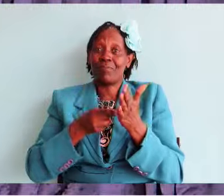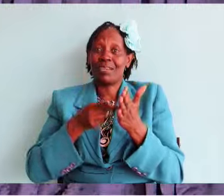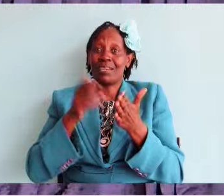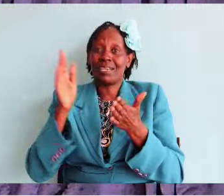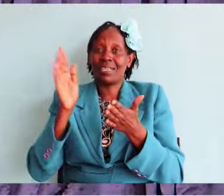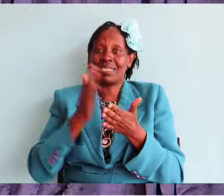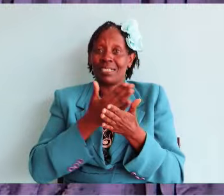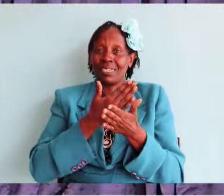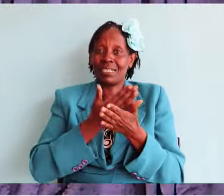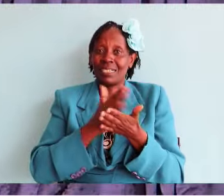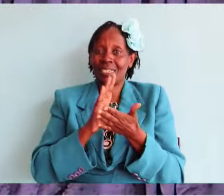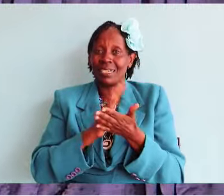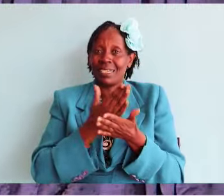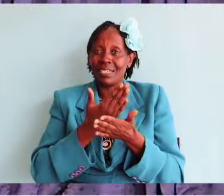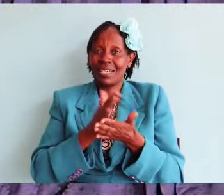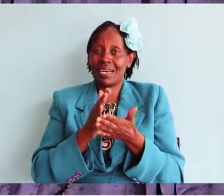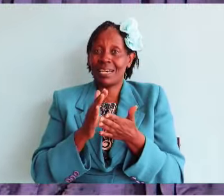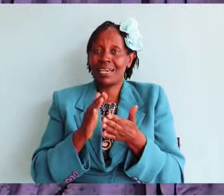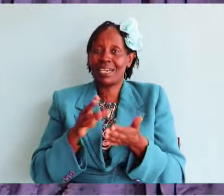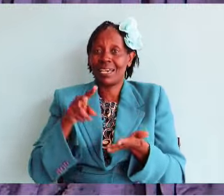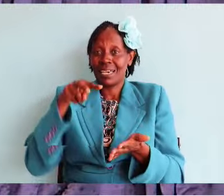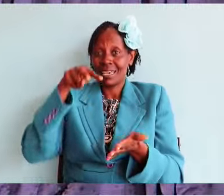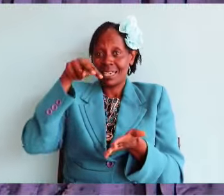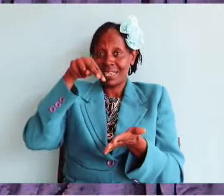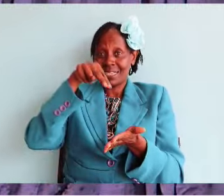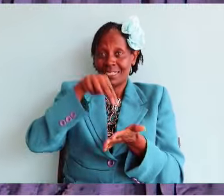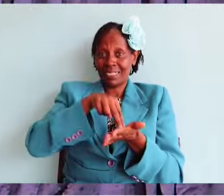So standing here,